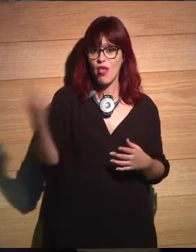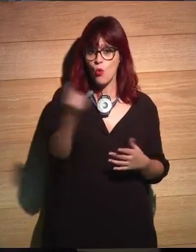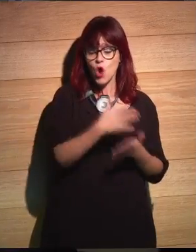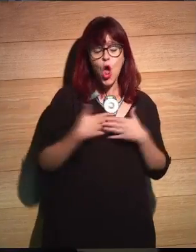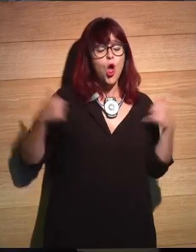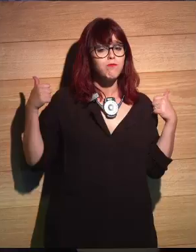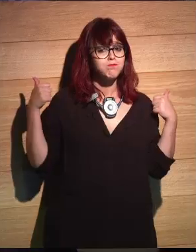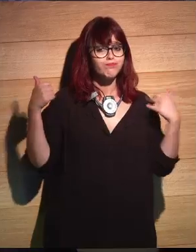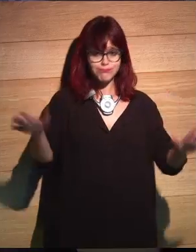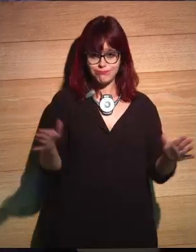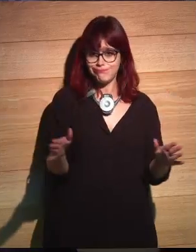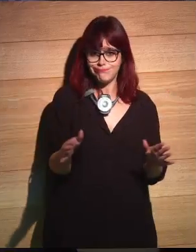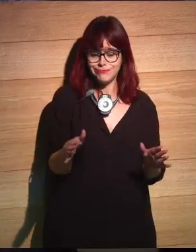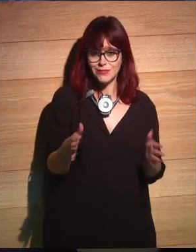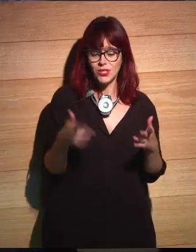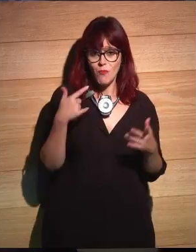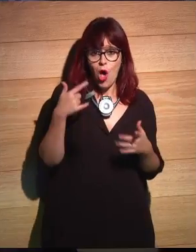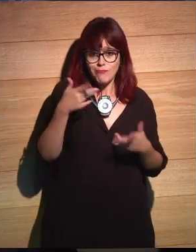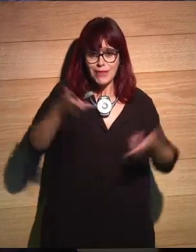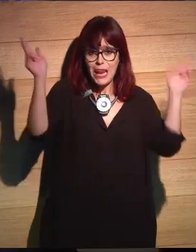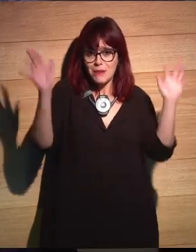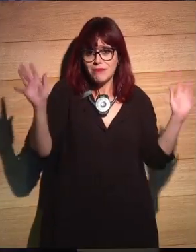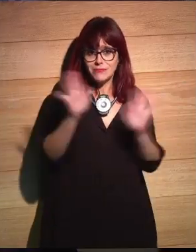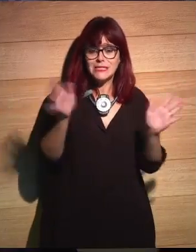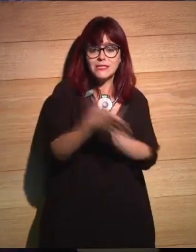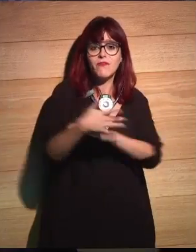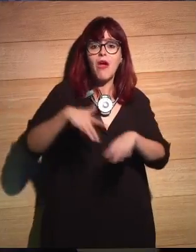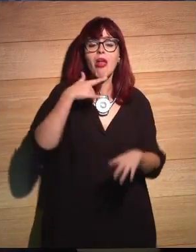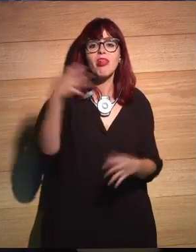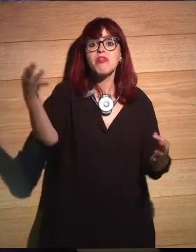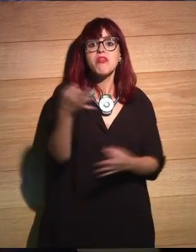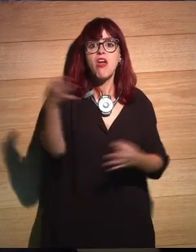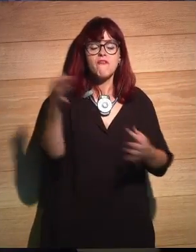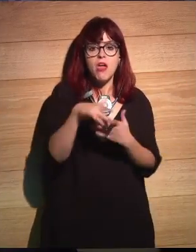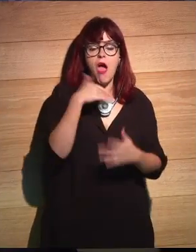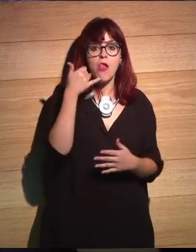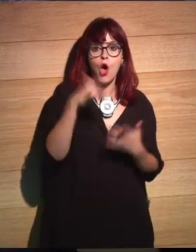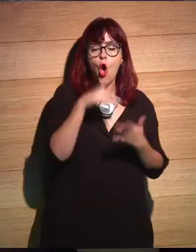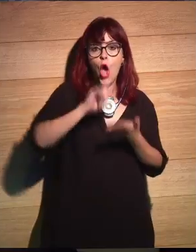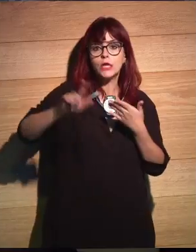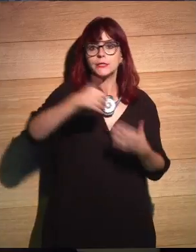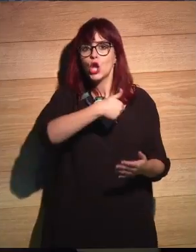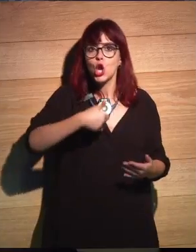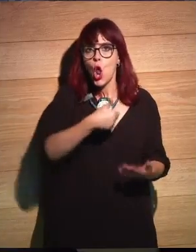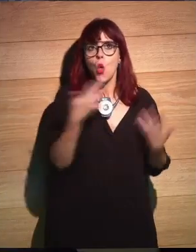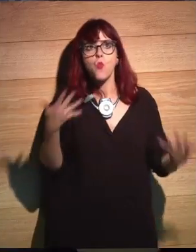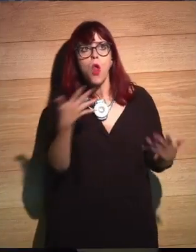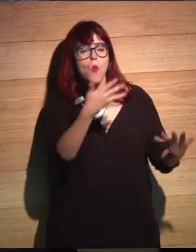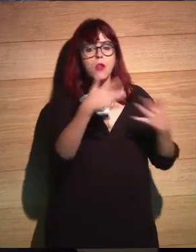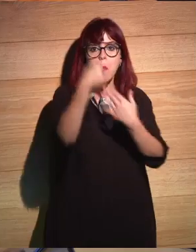First of all, anyone should do whatever they feel like. There's no duty at all